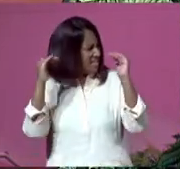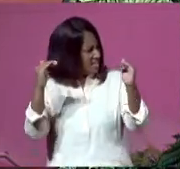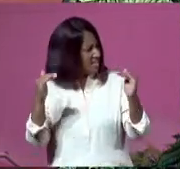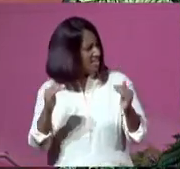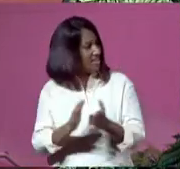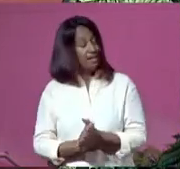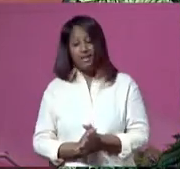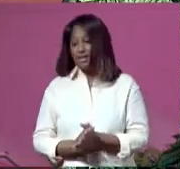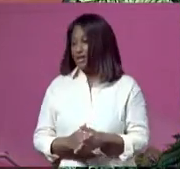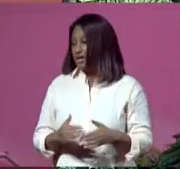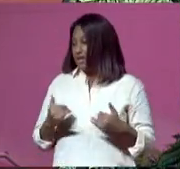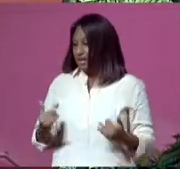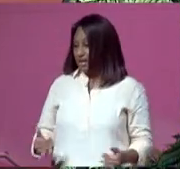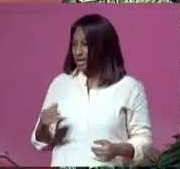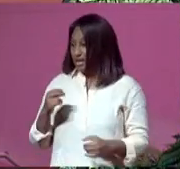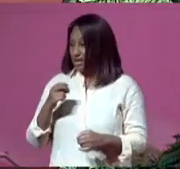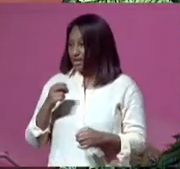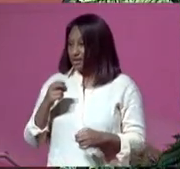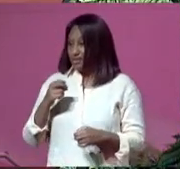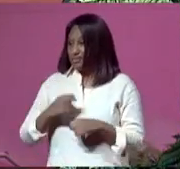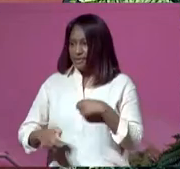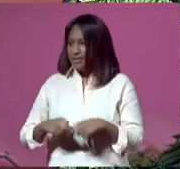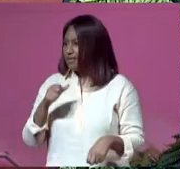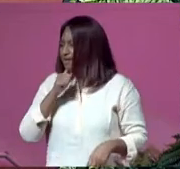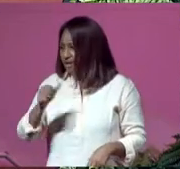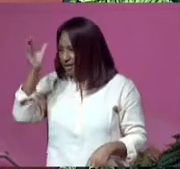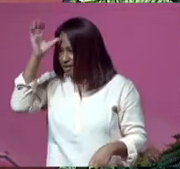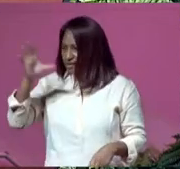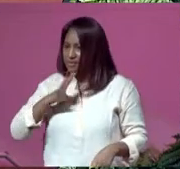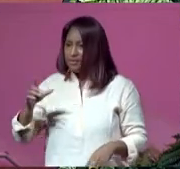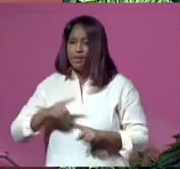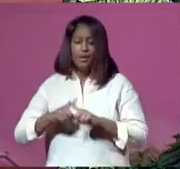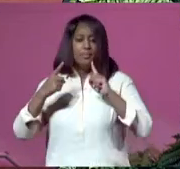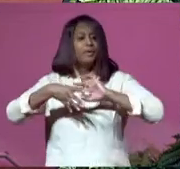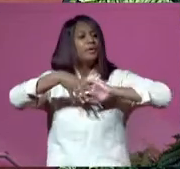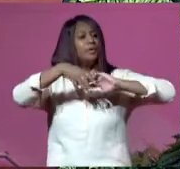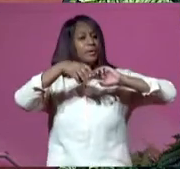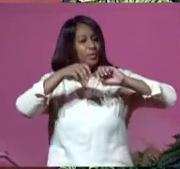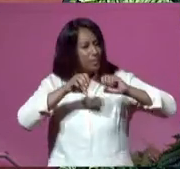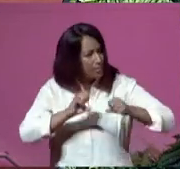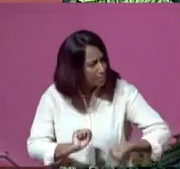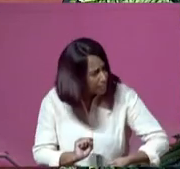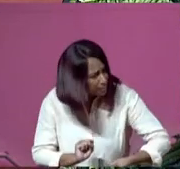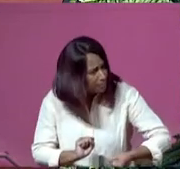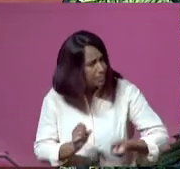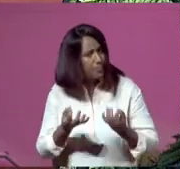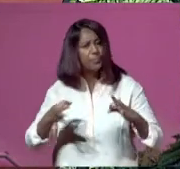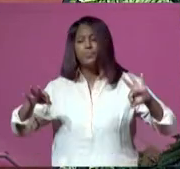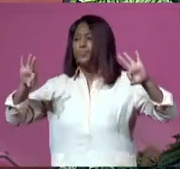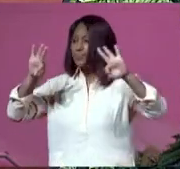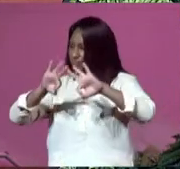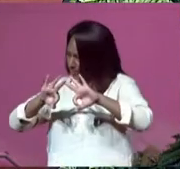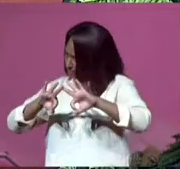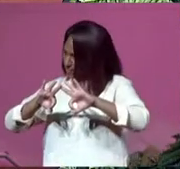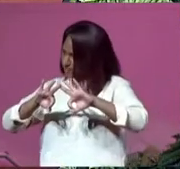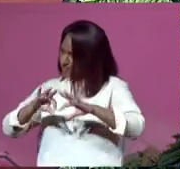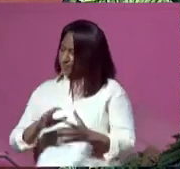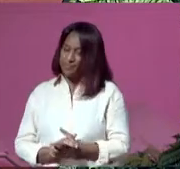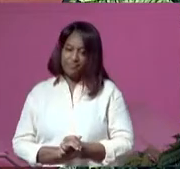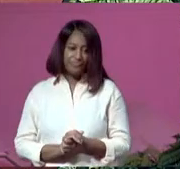Because her problem wasn't men, her problem was the brokenness of her own value.